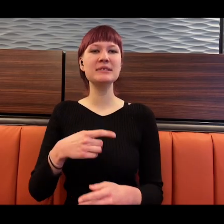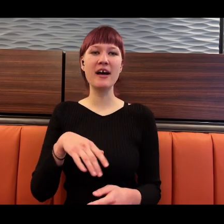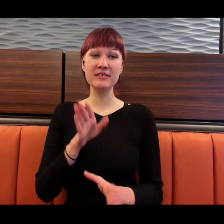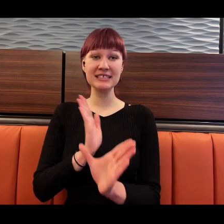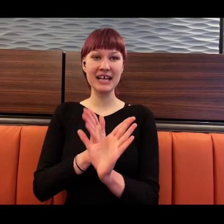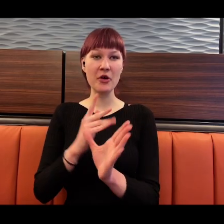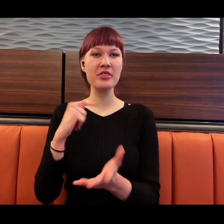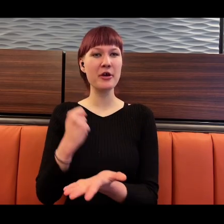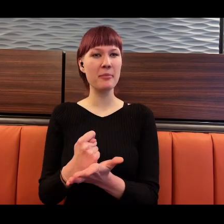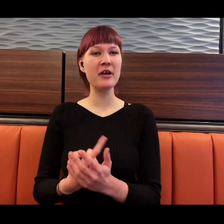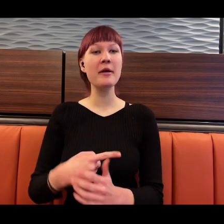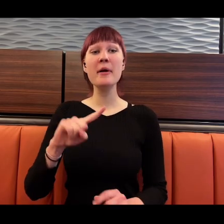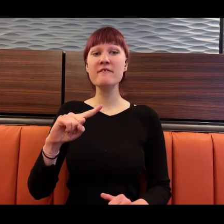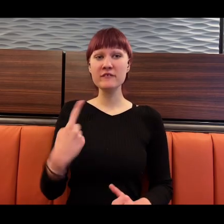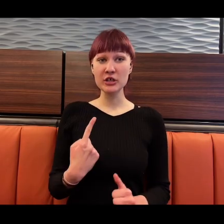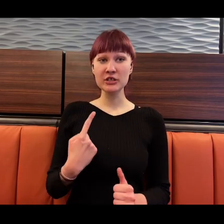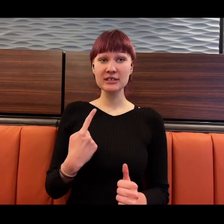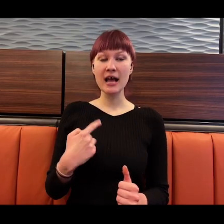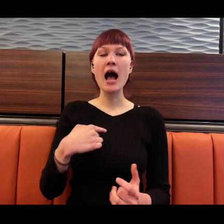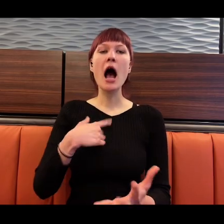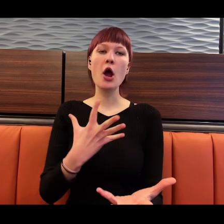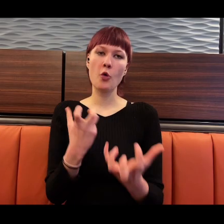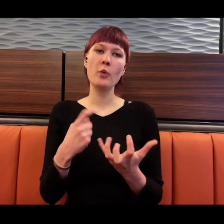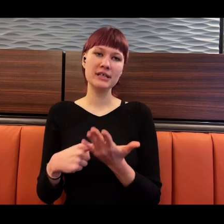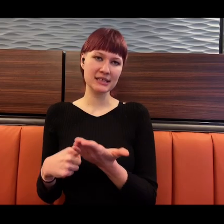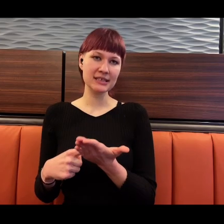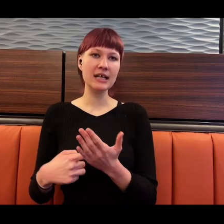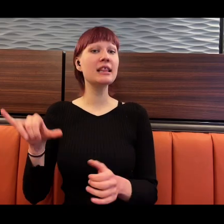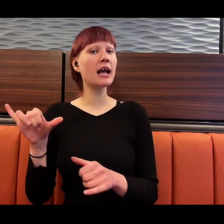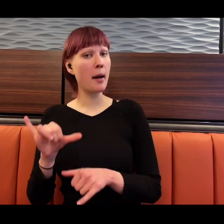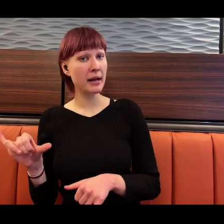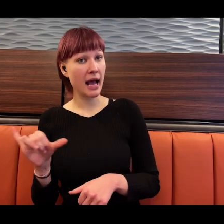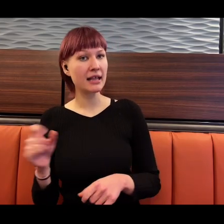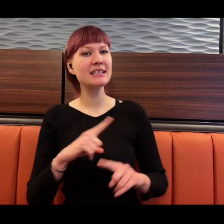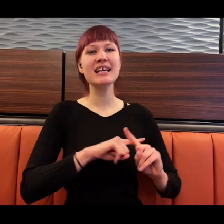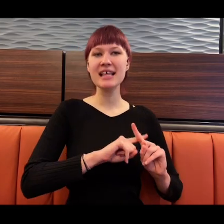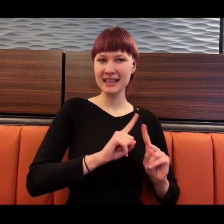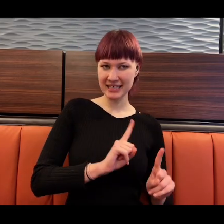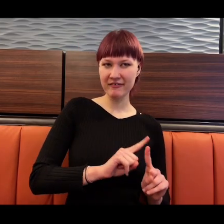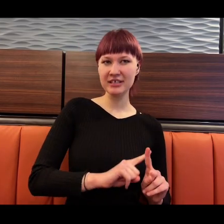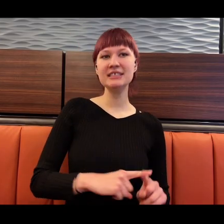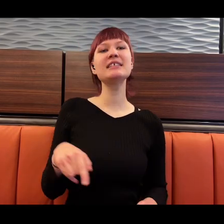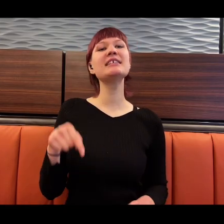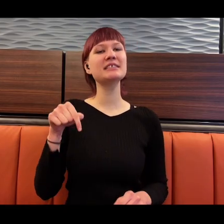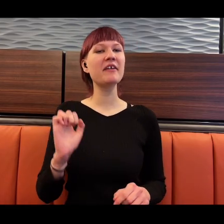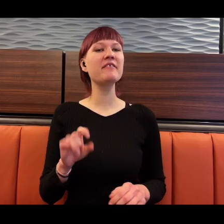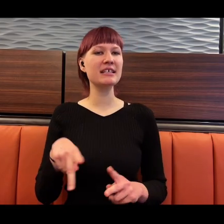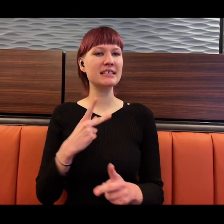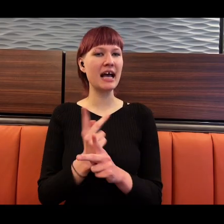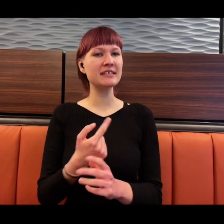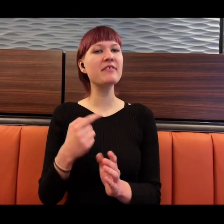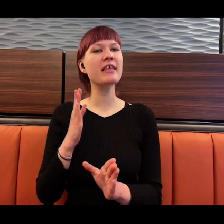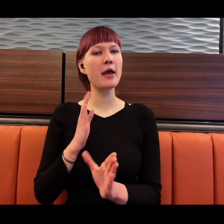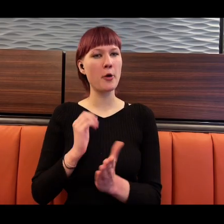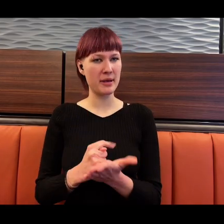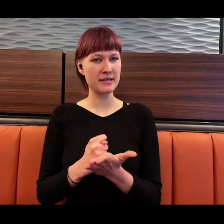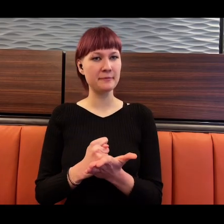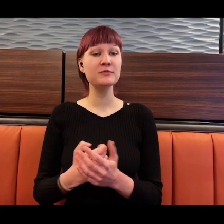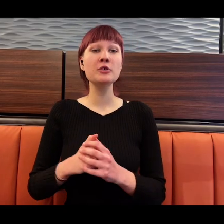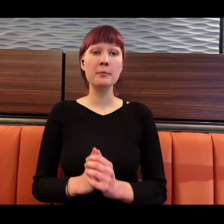the commonalities and differences across these types of therapy. First of all, what's really important in talk therapy, also known